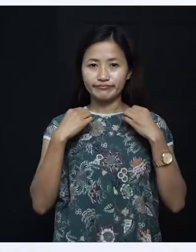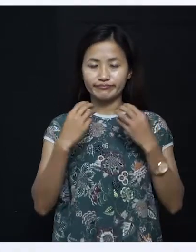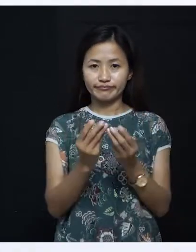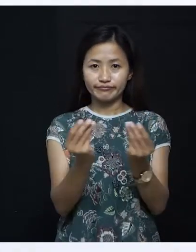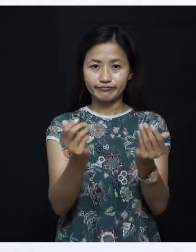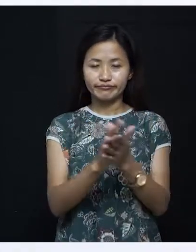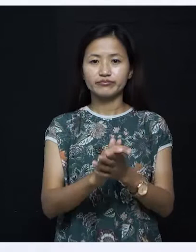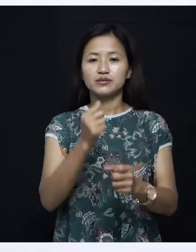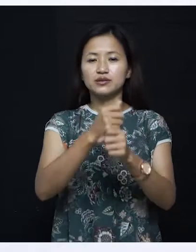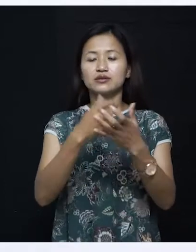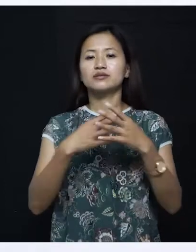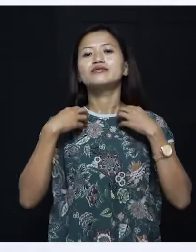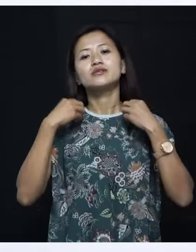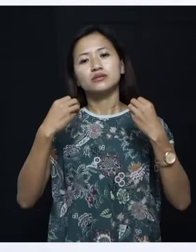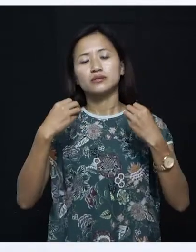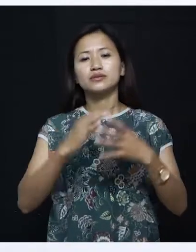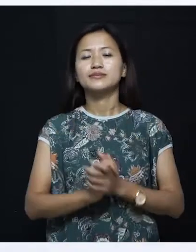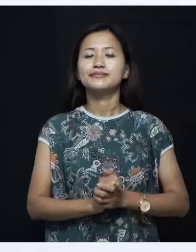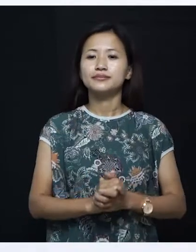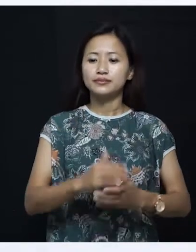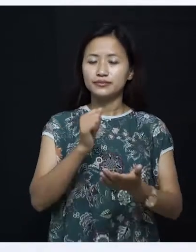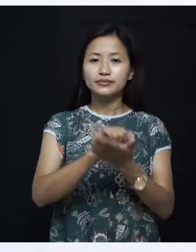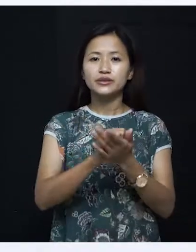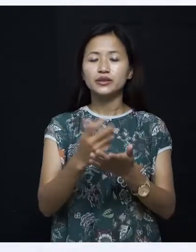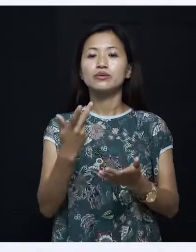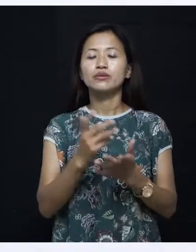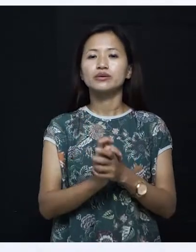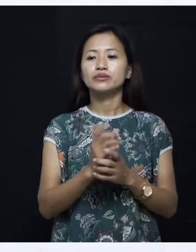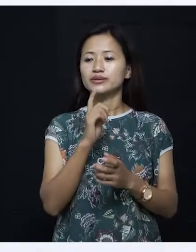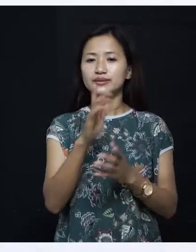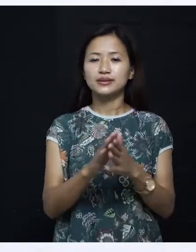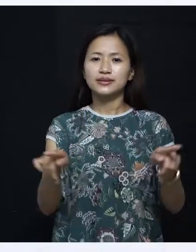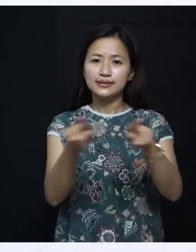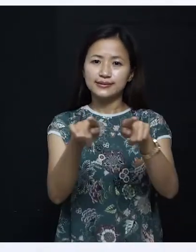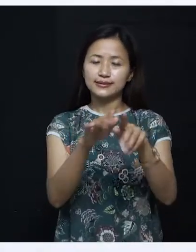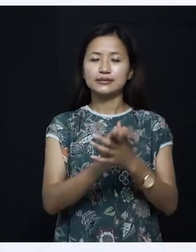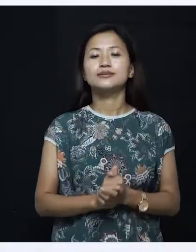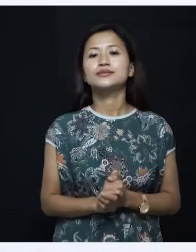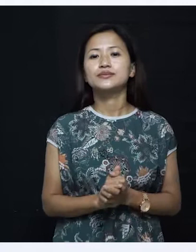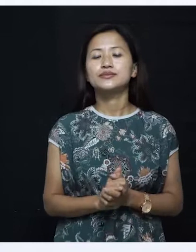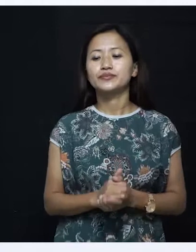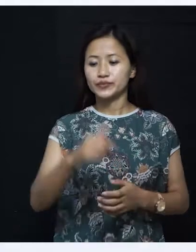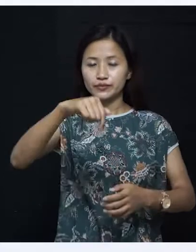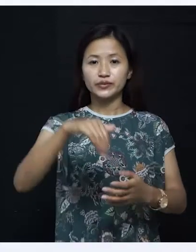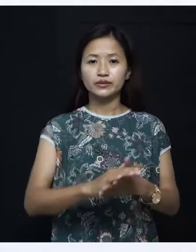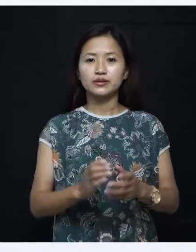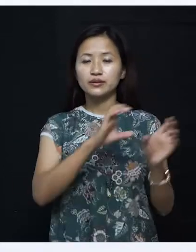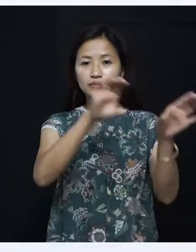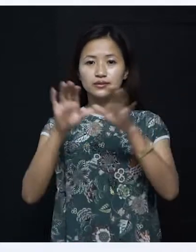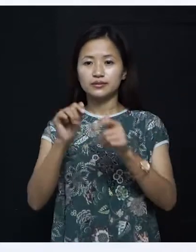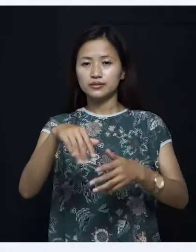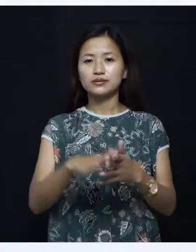the production of our clothes. Okay, so that is why we say they have similarities. Okay, now regarding